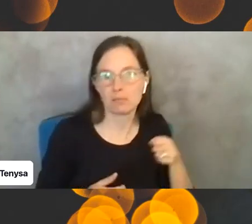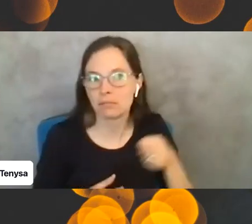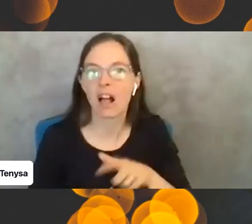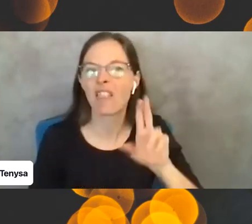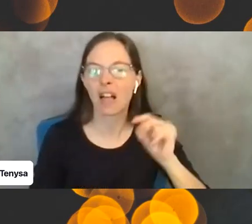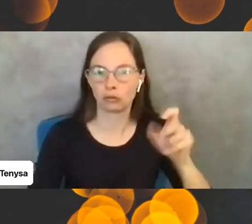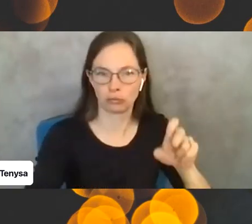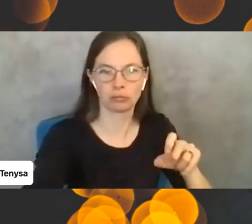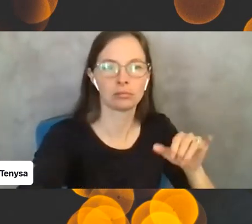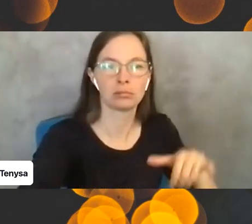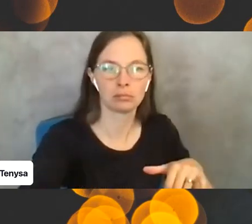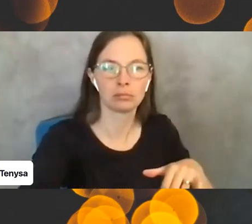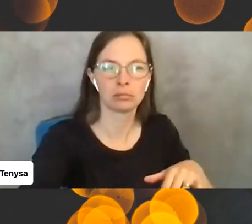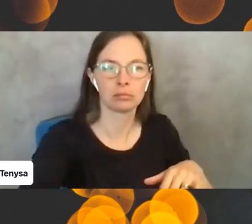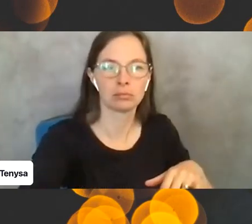gonna be